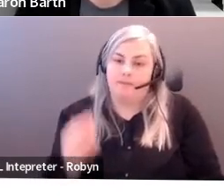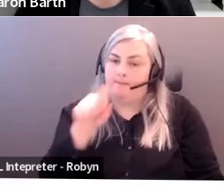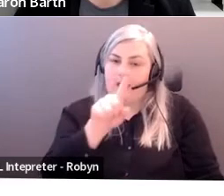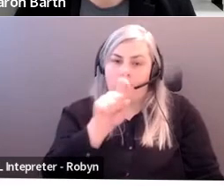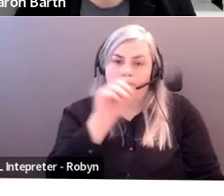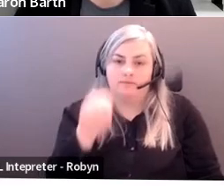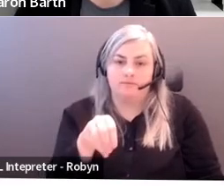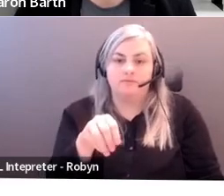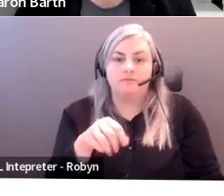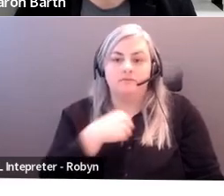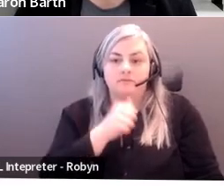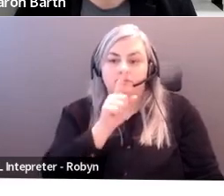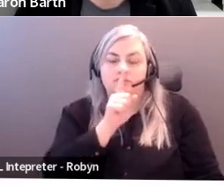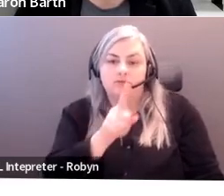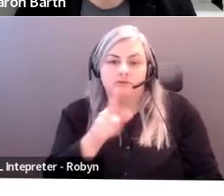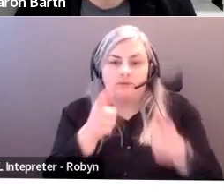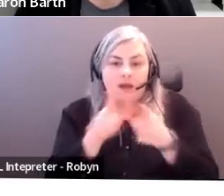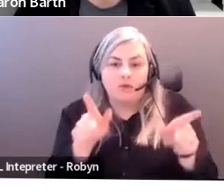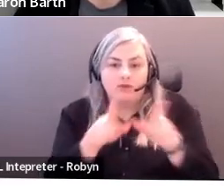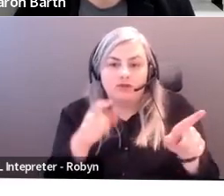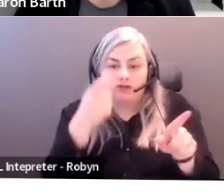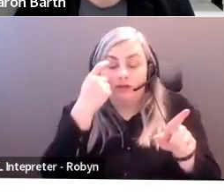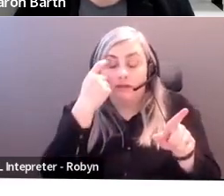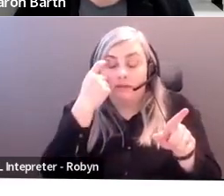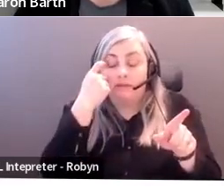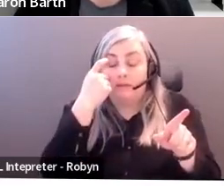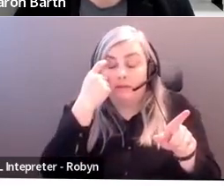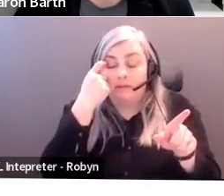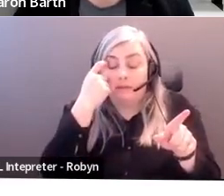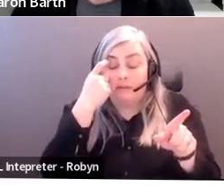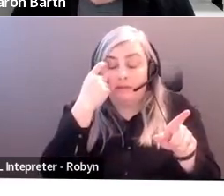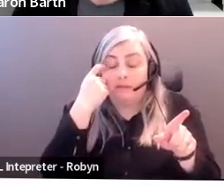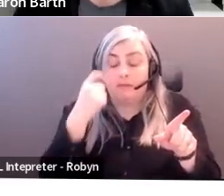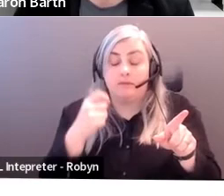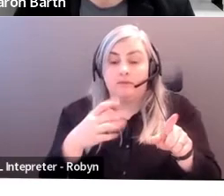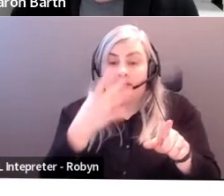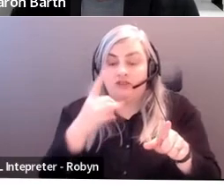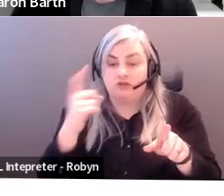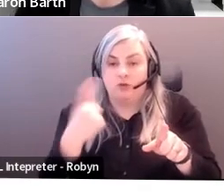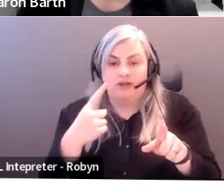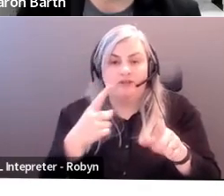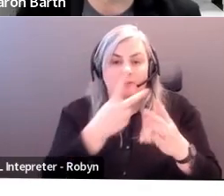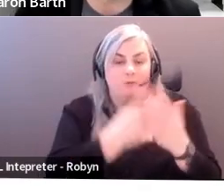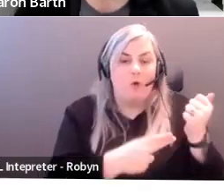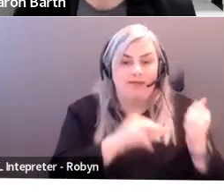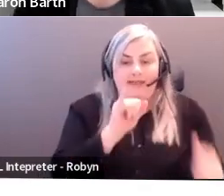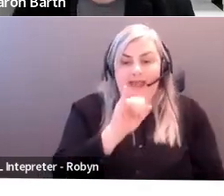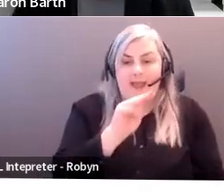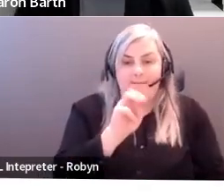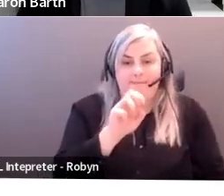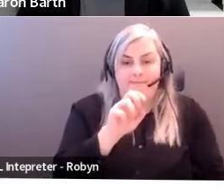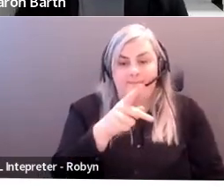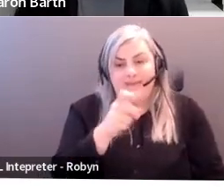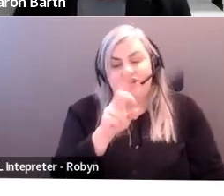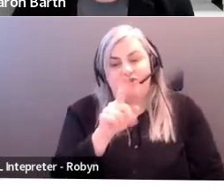I'm not sure about the language question. That's an interesting question. Both of these are empirical questions, so I don't know if I